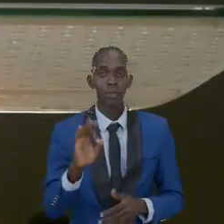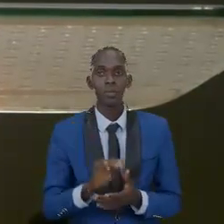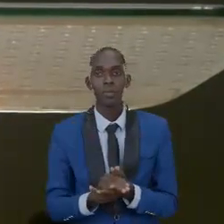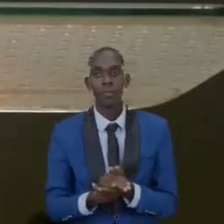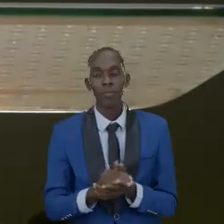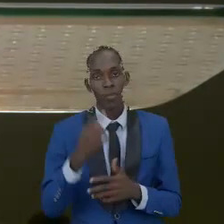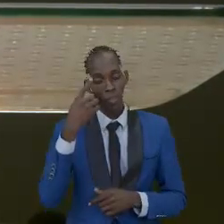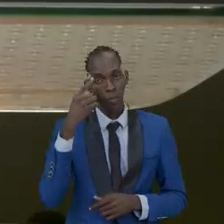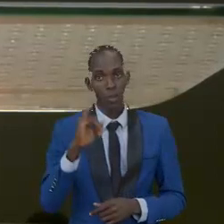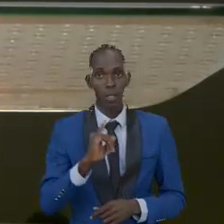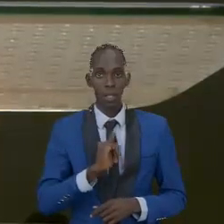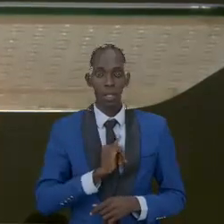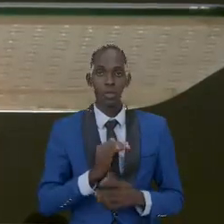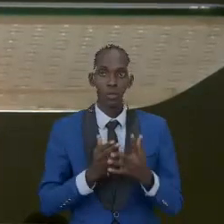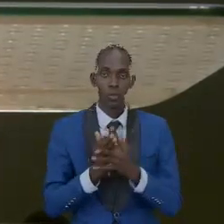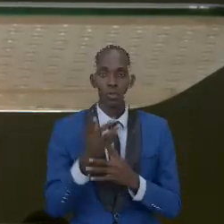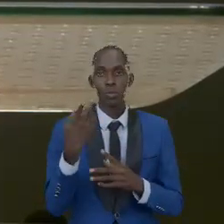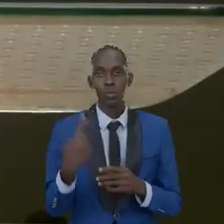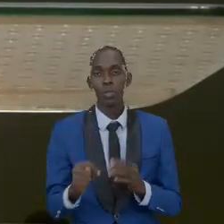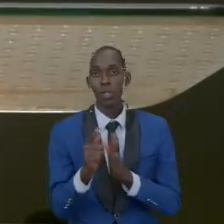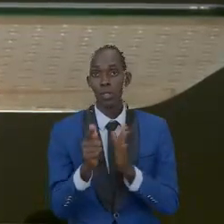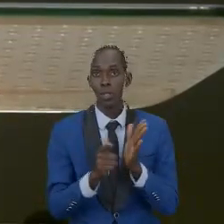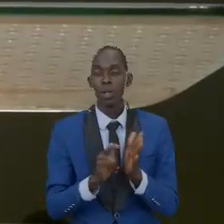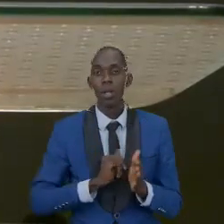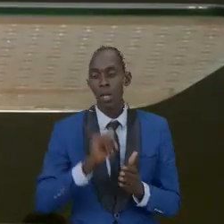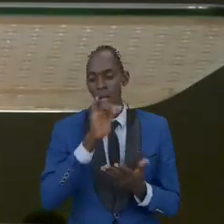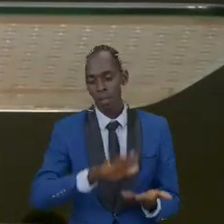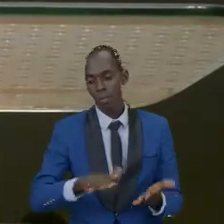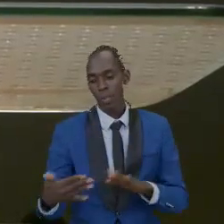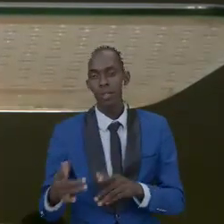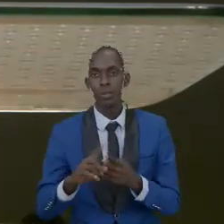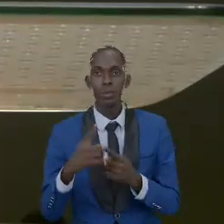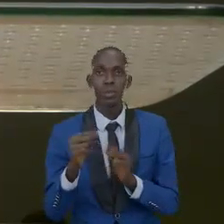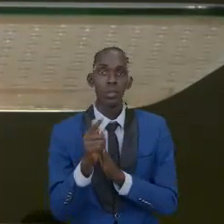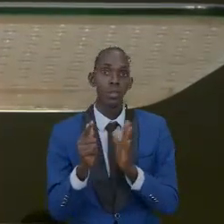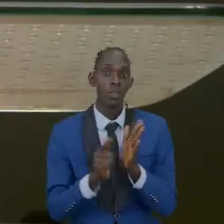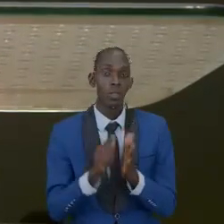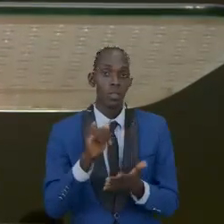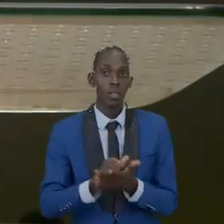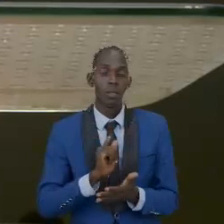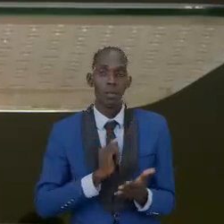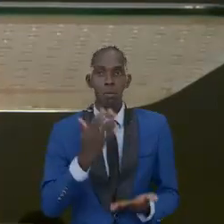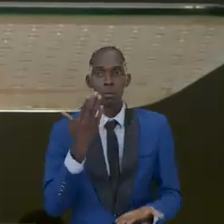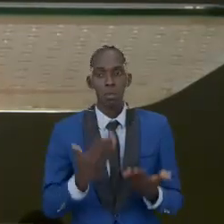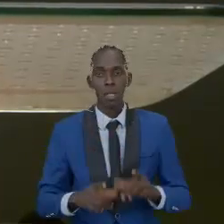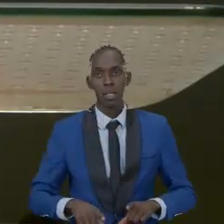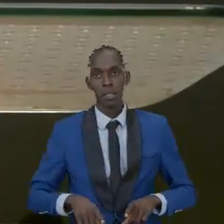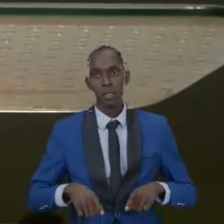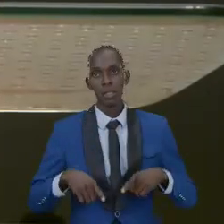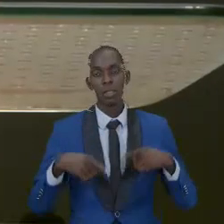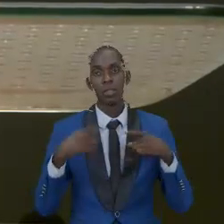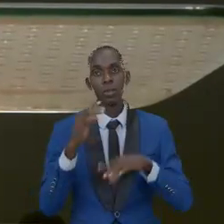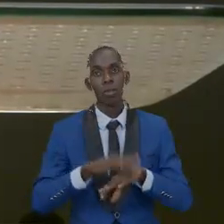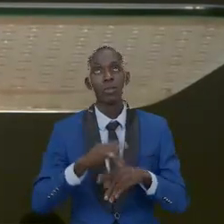for I, through the law, am dead to the law, that I might live